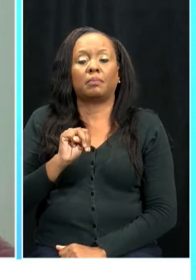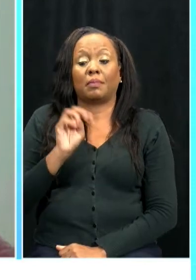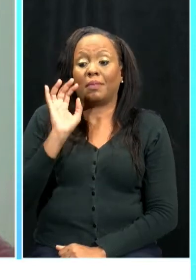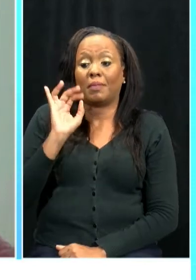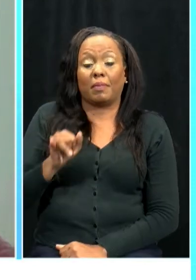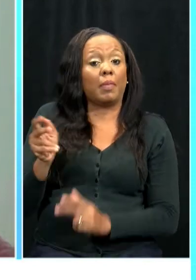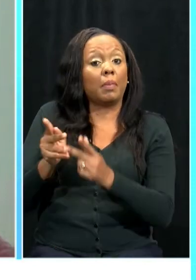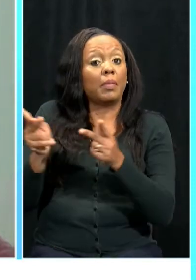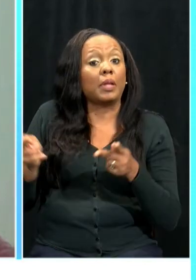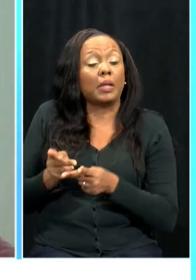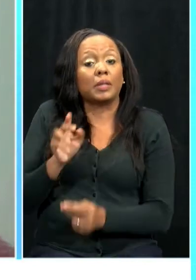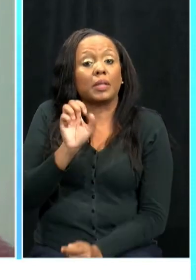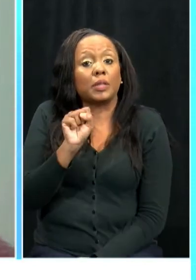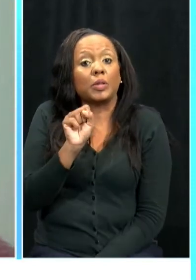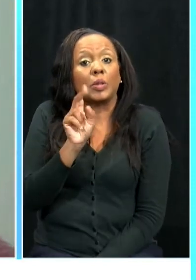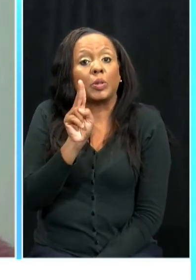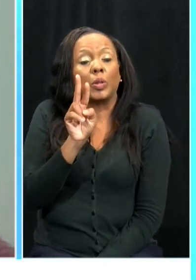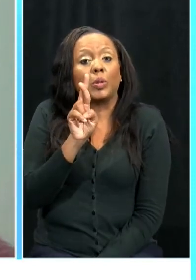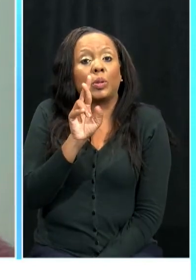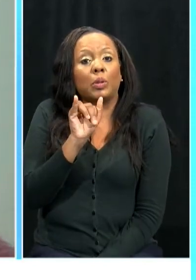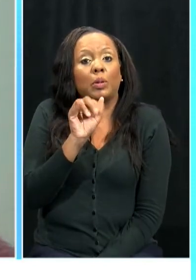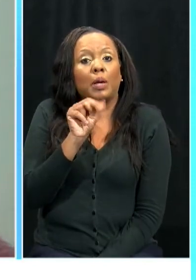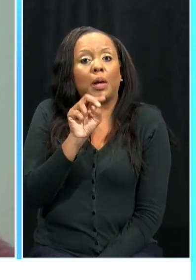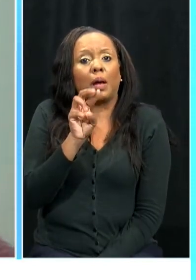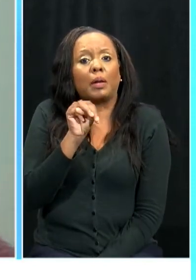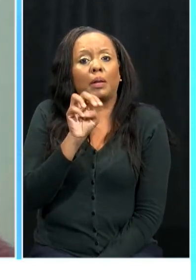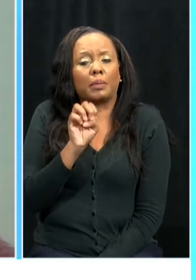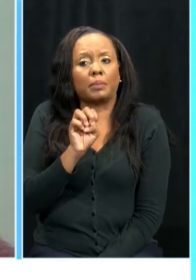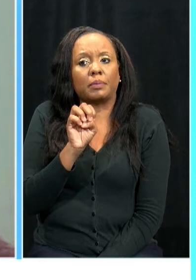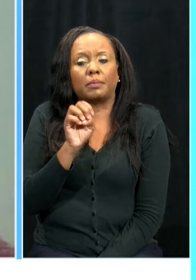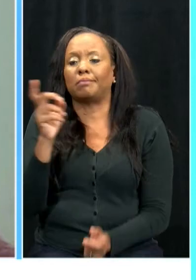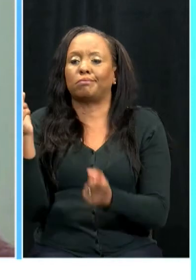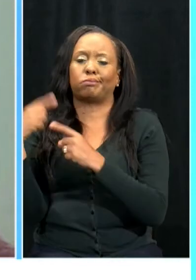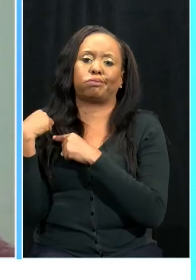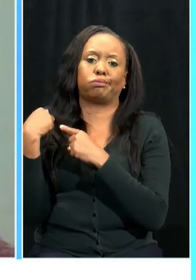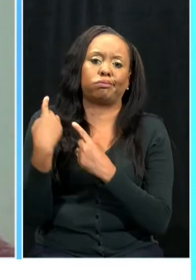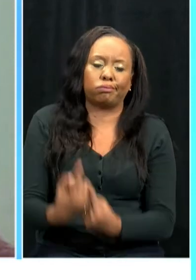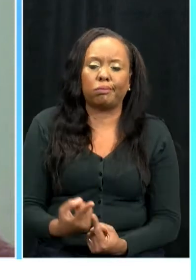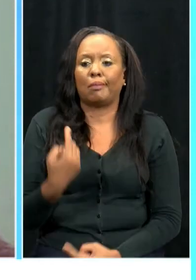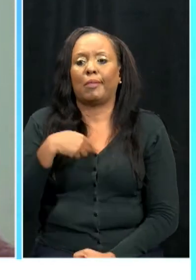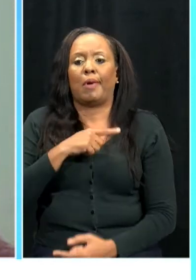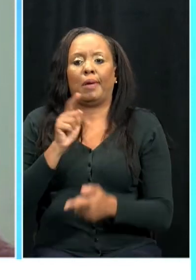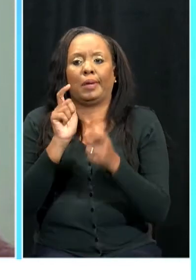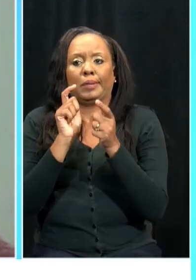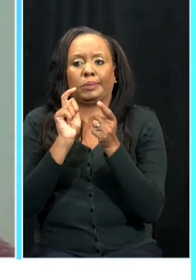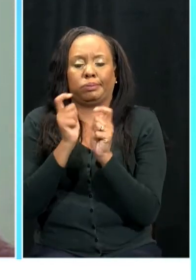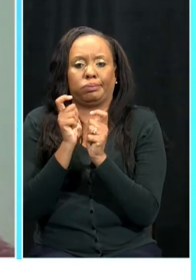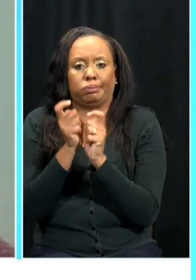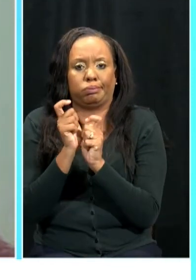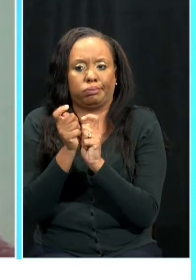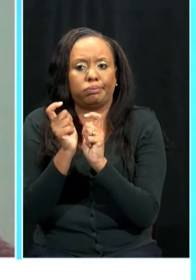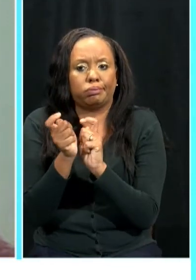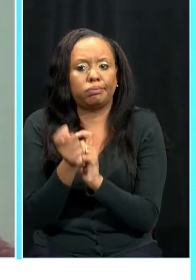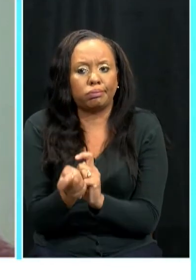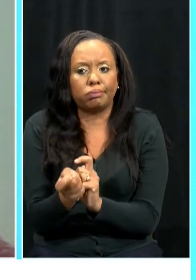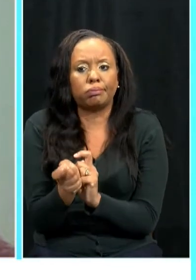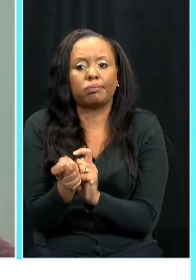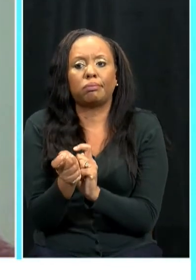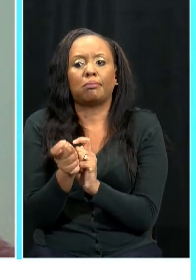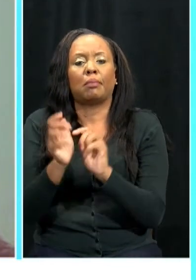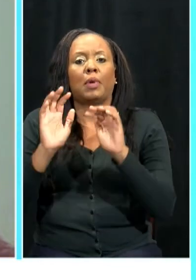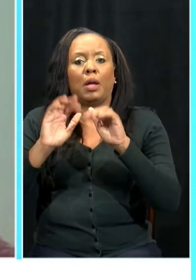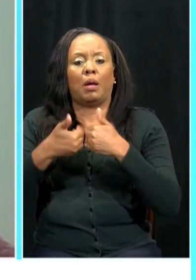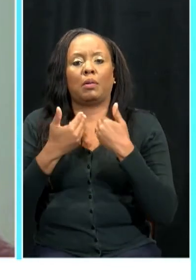Suriname. And ever since then, we have been fine-tuning our techniques for how to